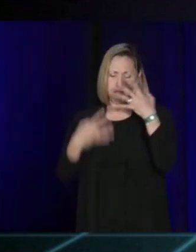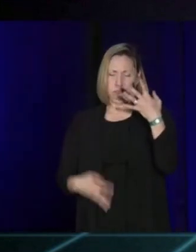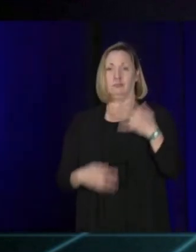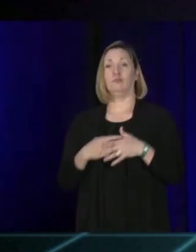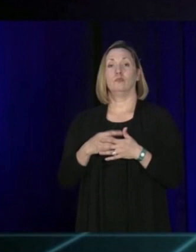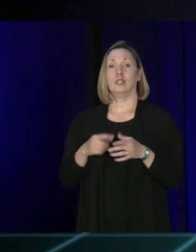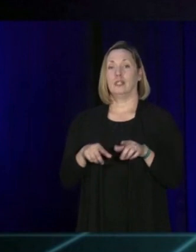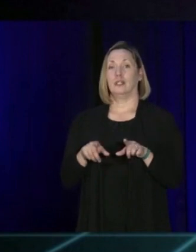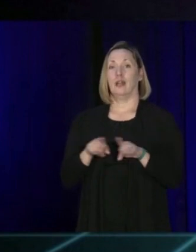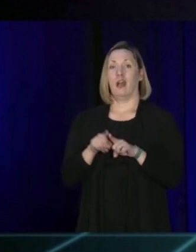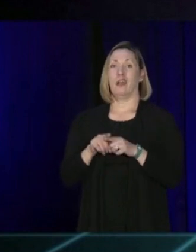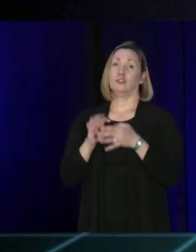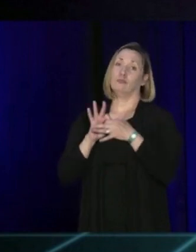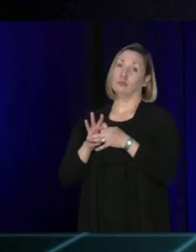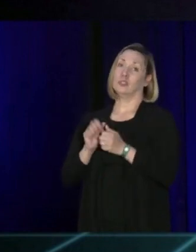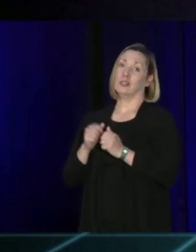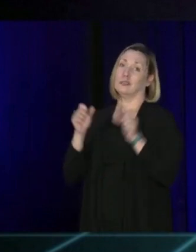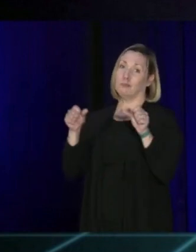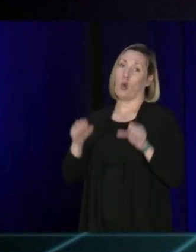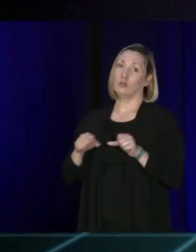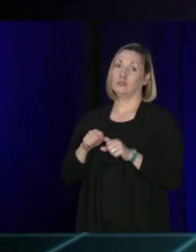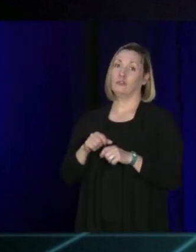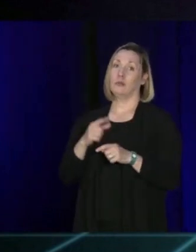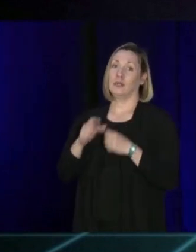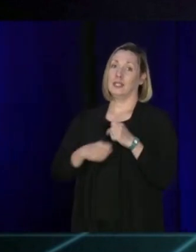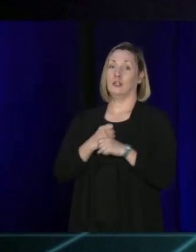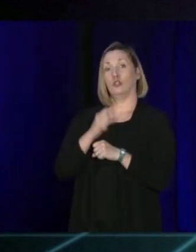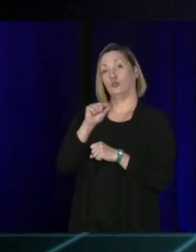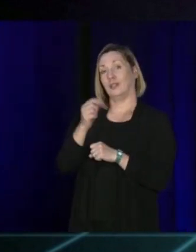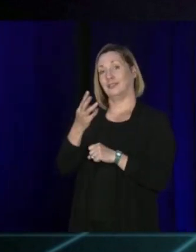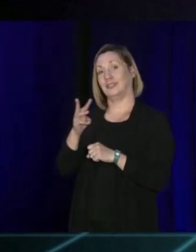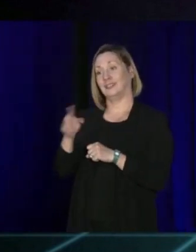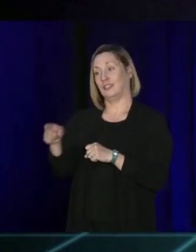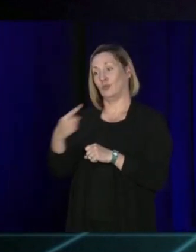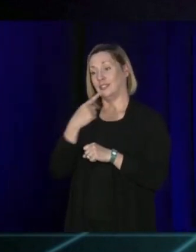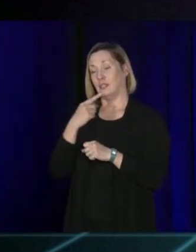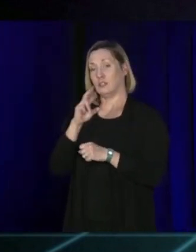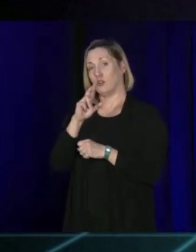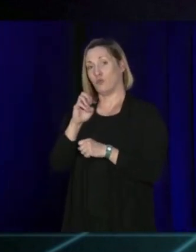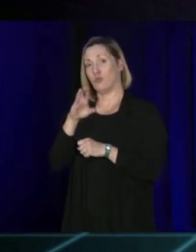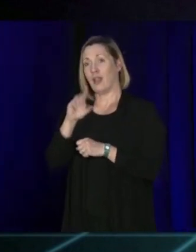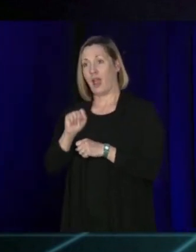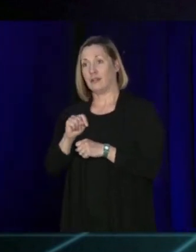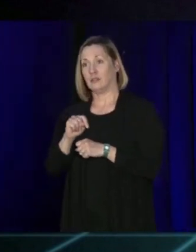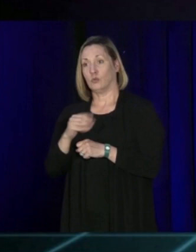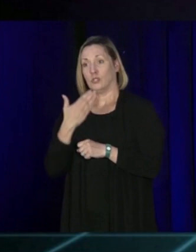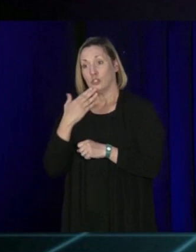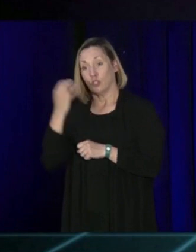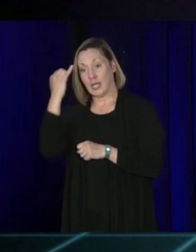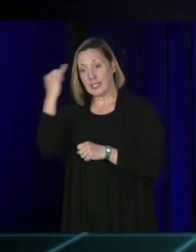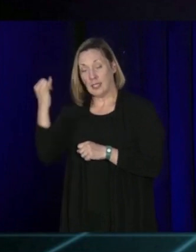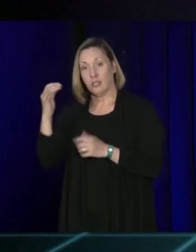Guillermo from 2016, where he said that React is such a good idea that we will spend the rest of the